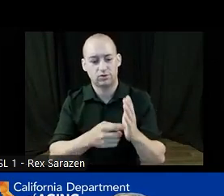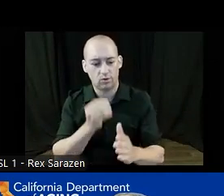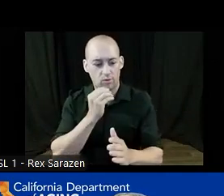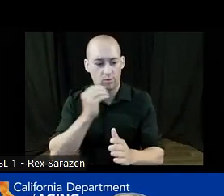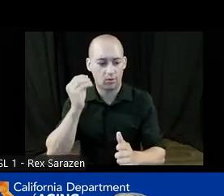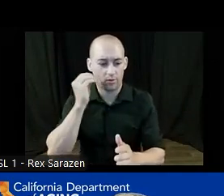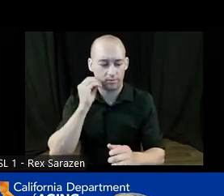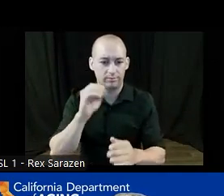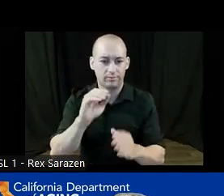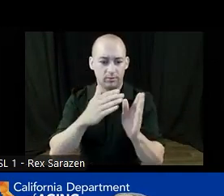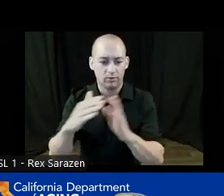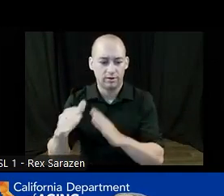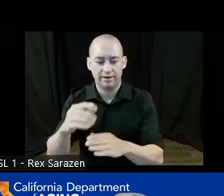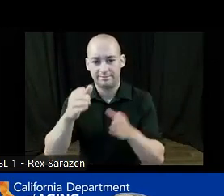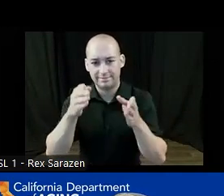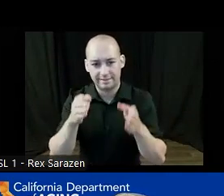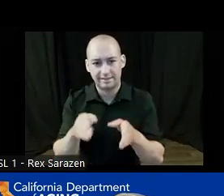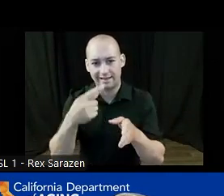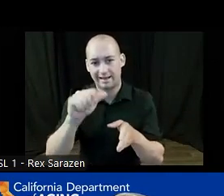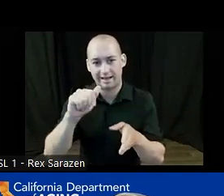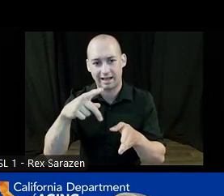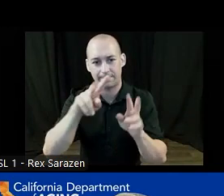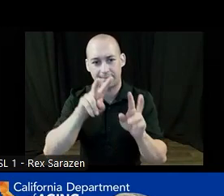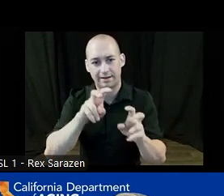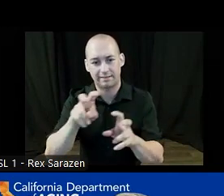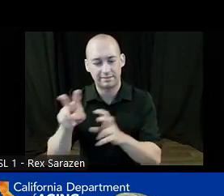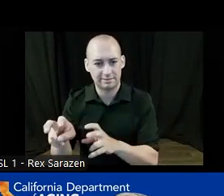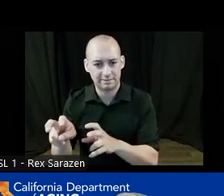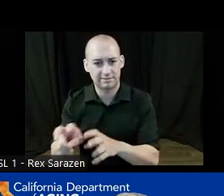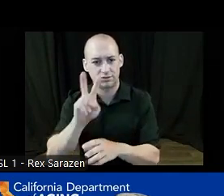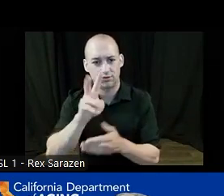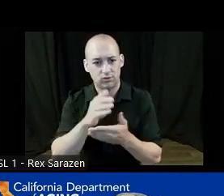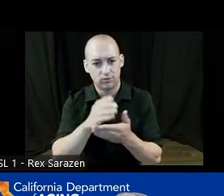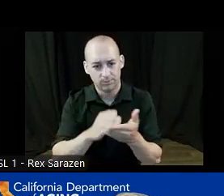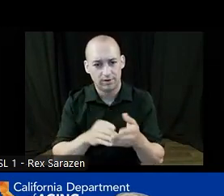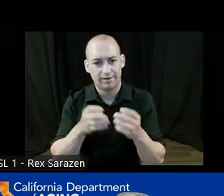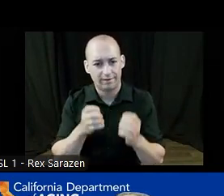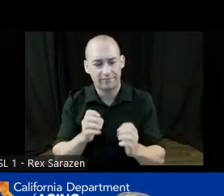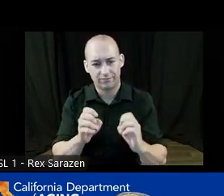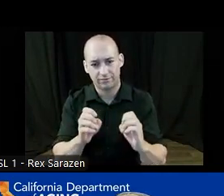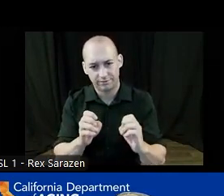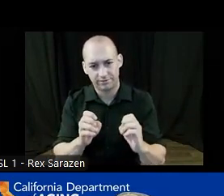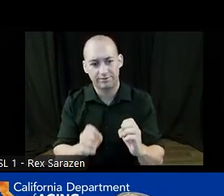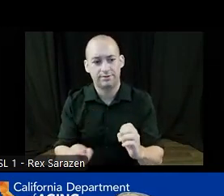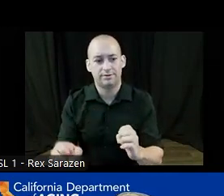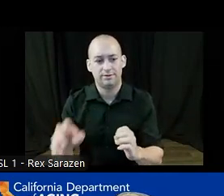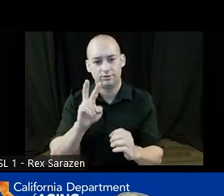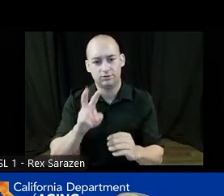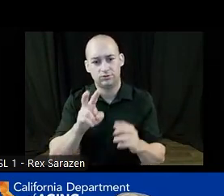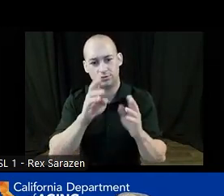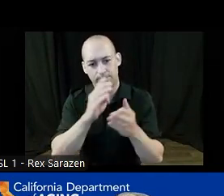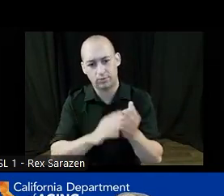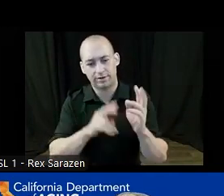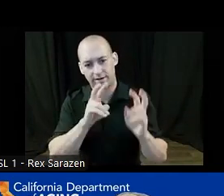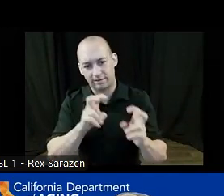gap analysis and roadmap are underway. This is a two-part effort, or a two-part analysis, both focused